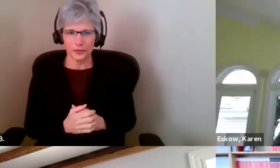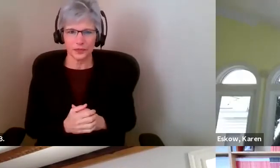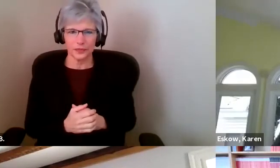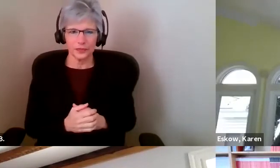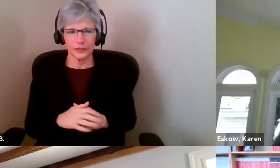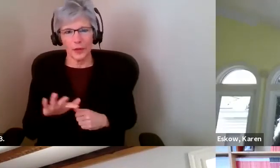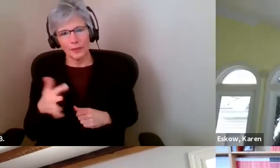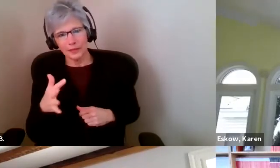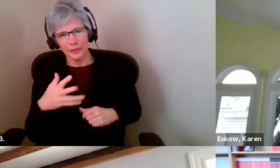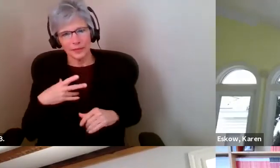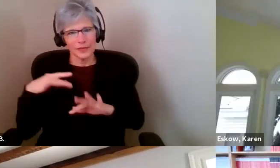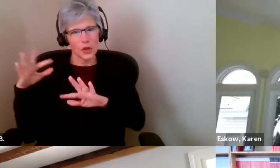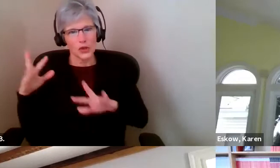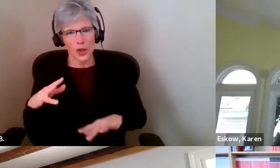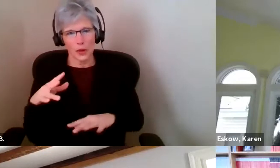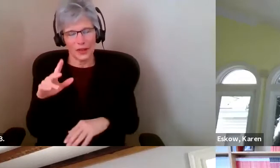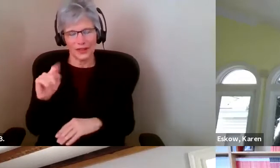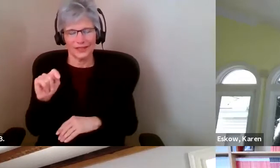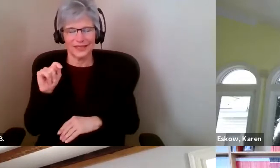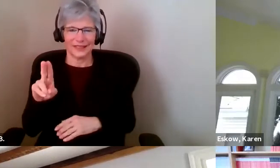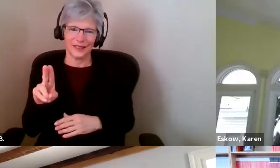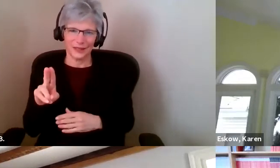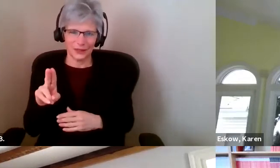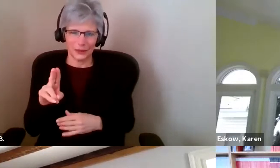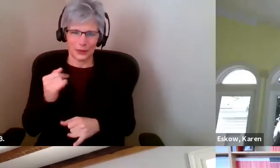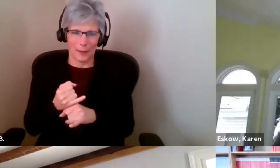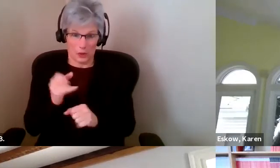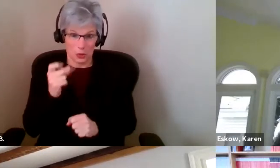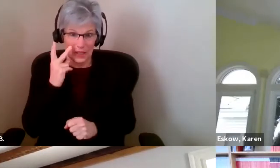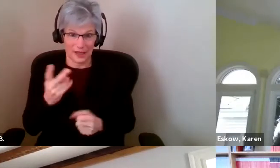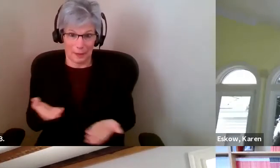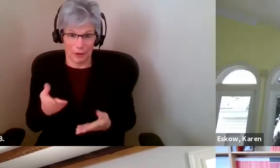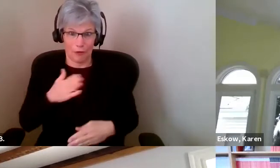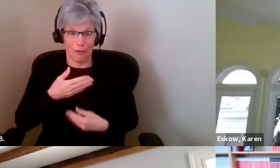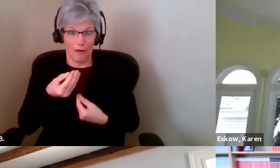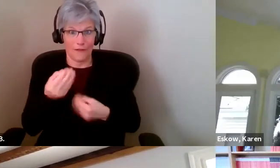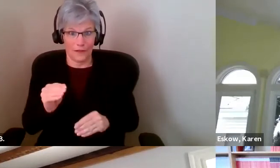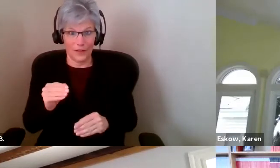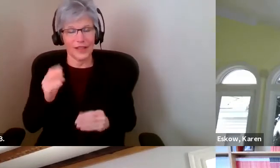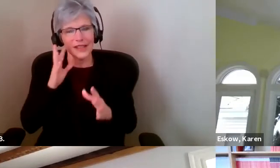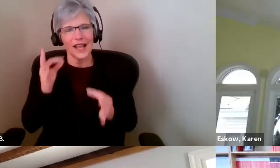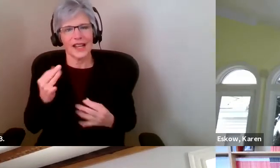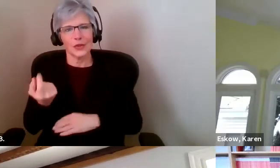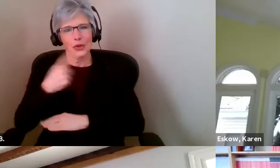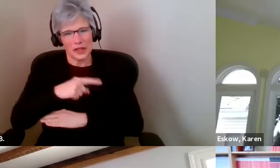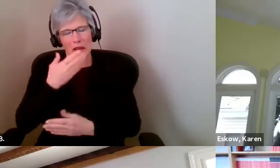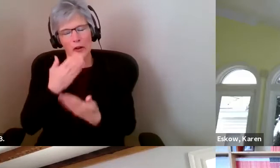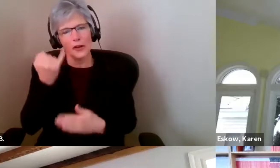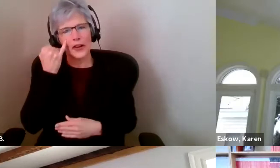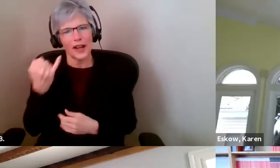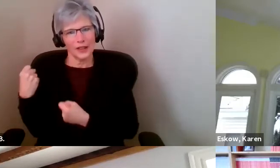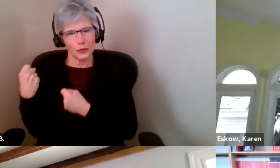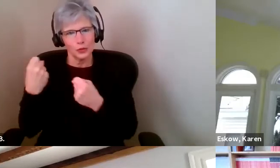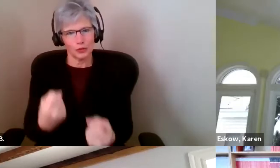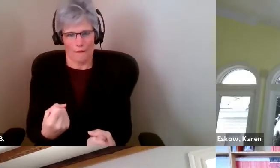snowy Towson University campus. As you can see, I'm in my office. I decided today it was a good idea to drive